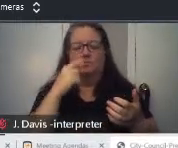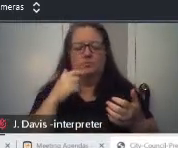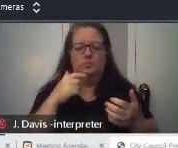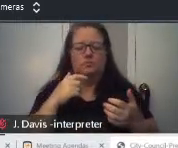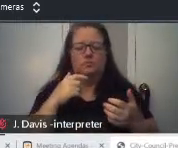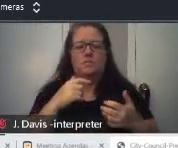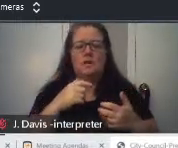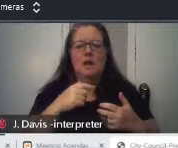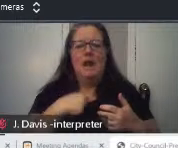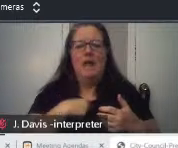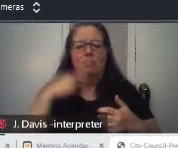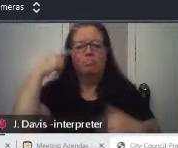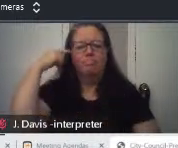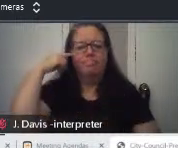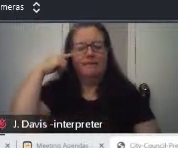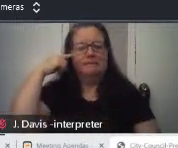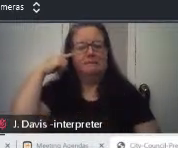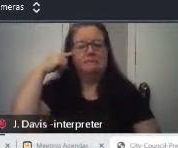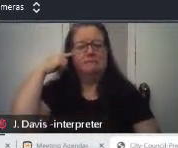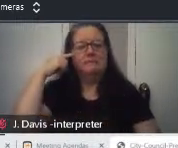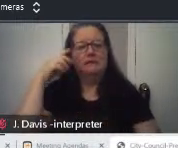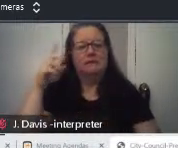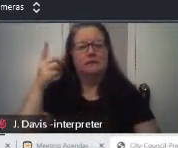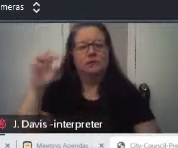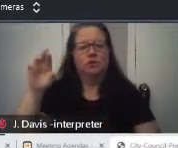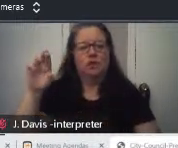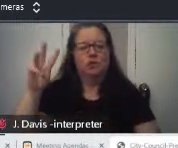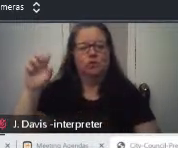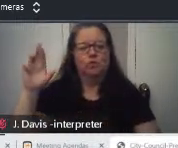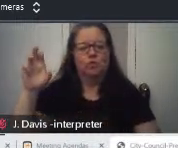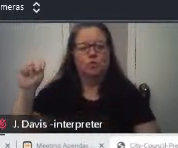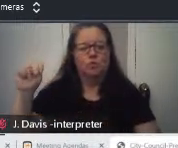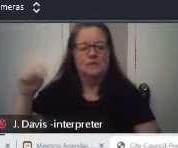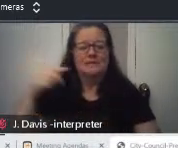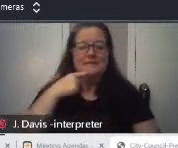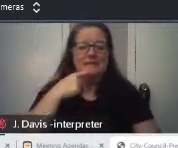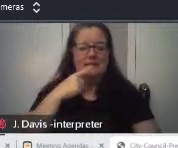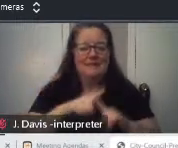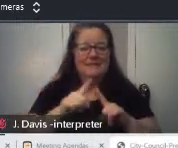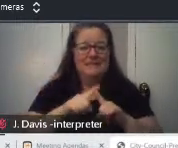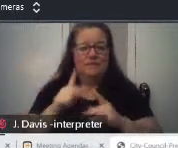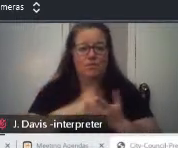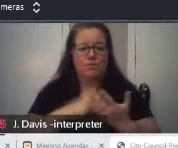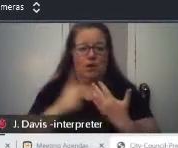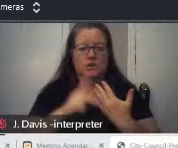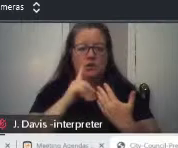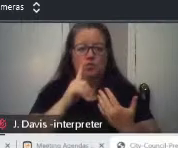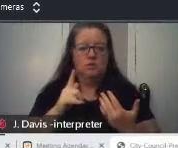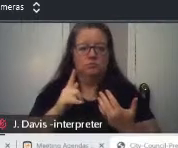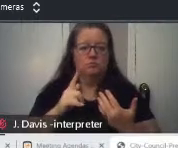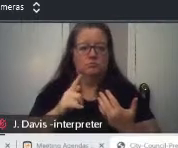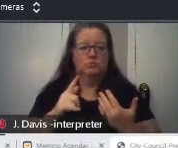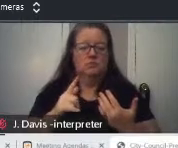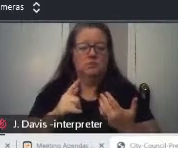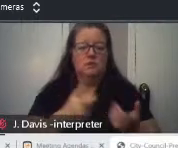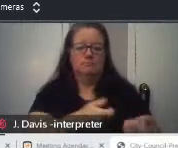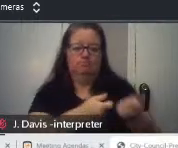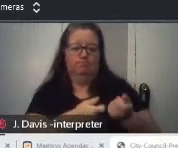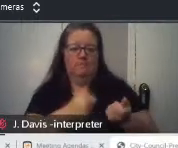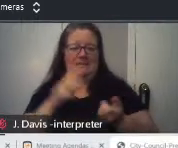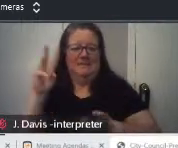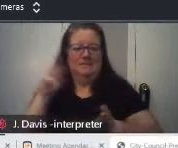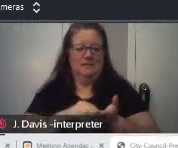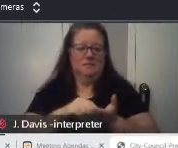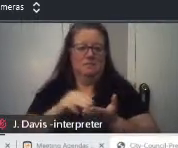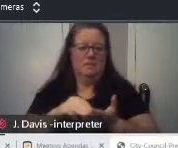think as Dr. Warren said, the types of projects that would garner a $6 million bid on this property